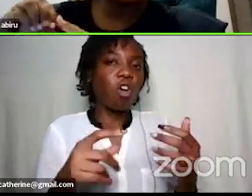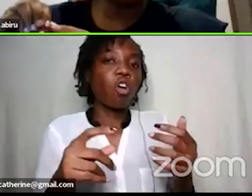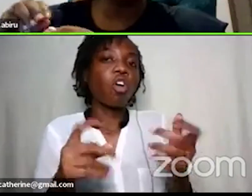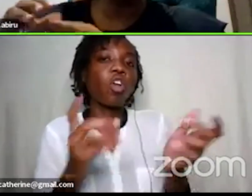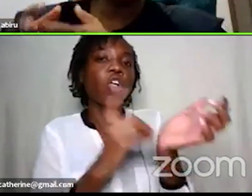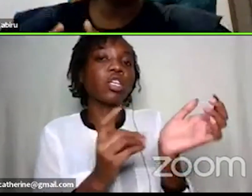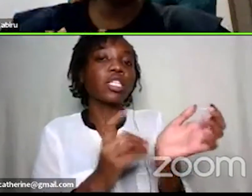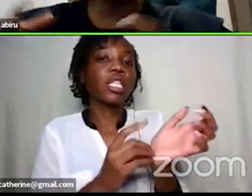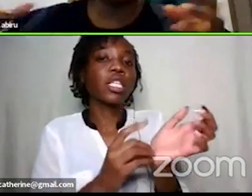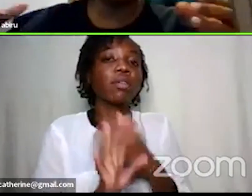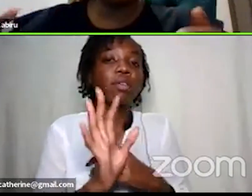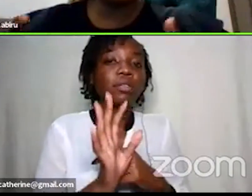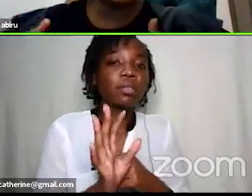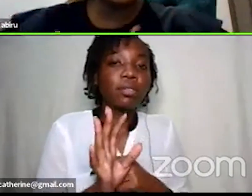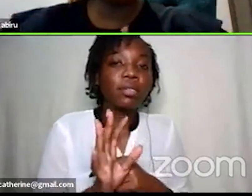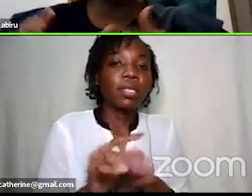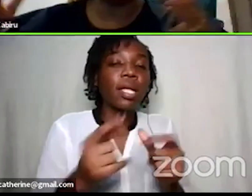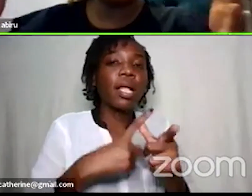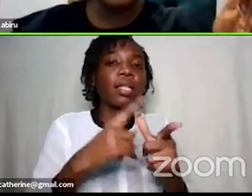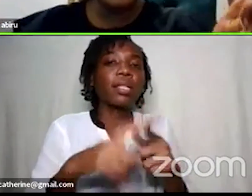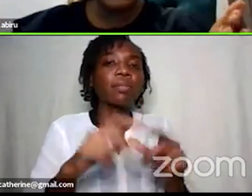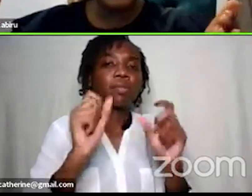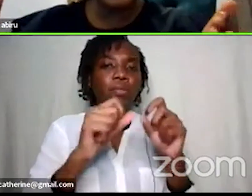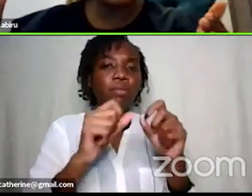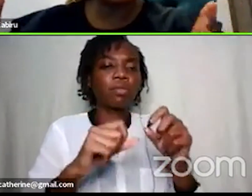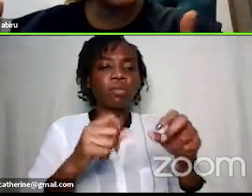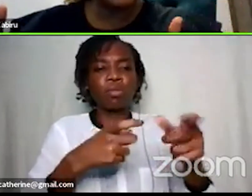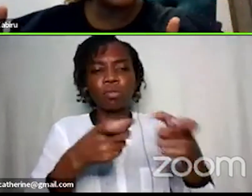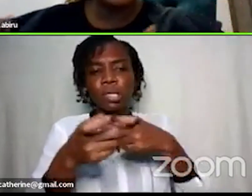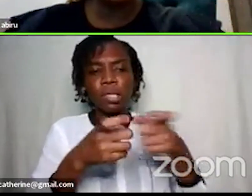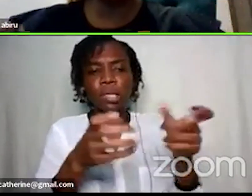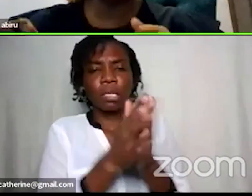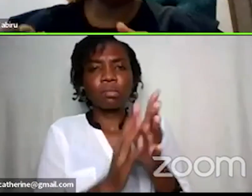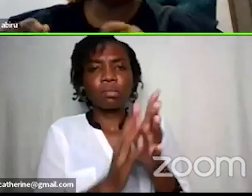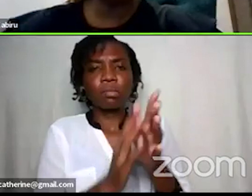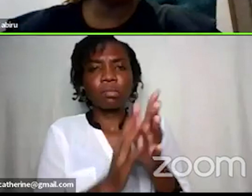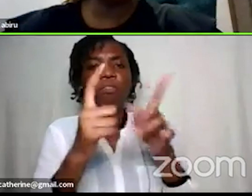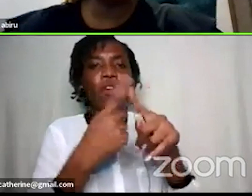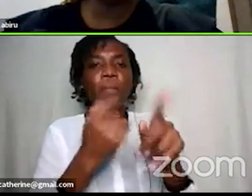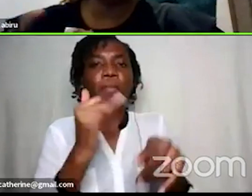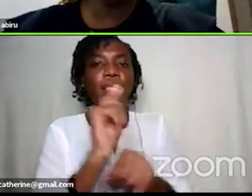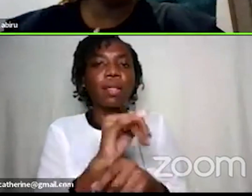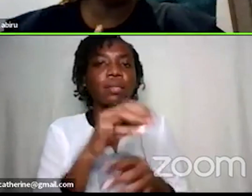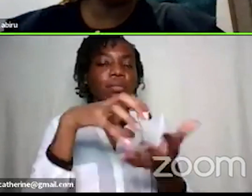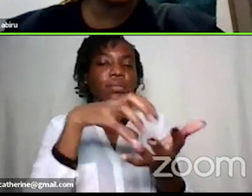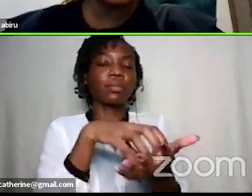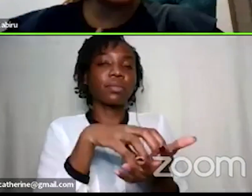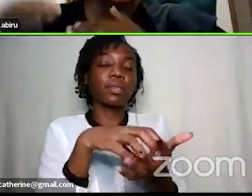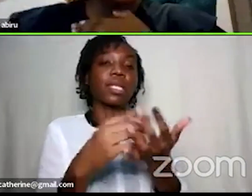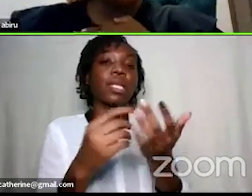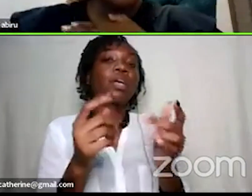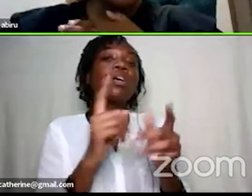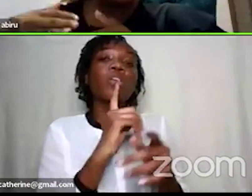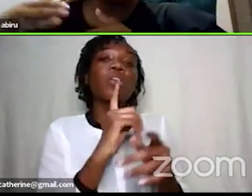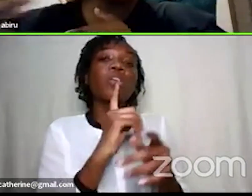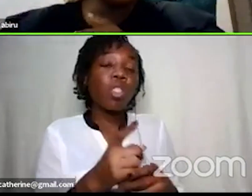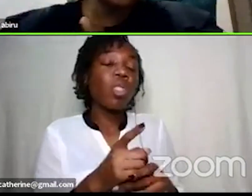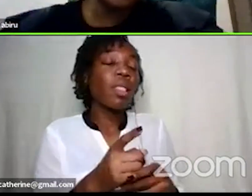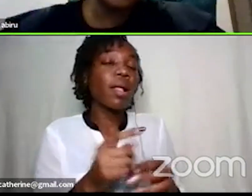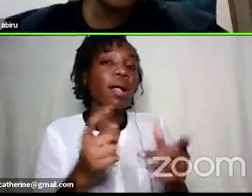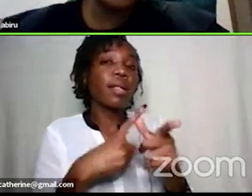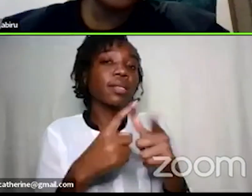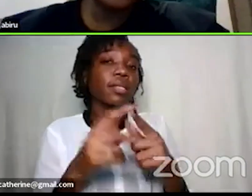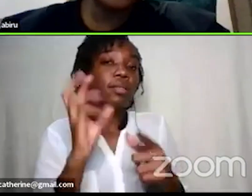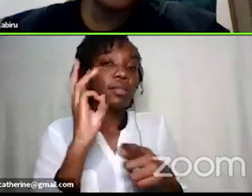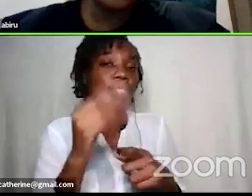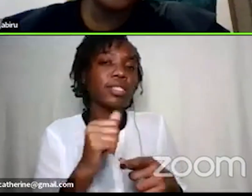psychiatrist, then you're able to regulate and come out of that stage. So it's no longer a life